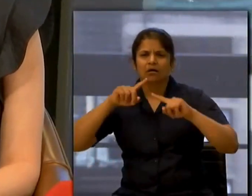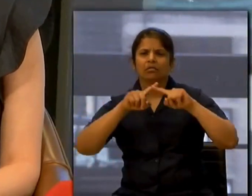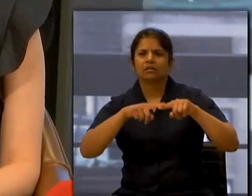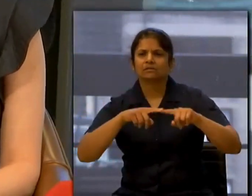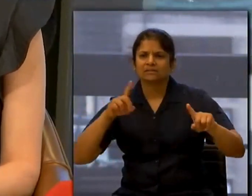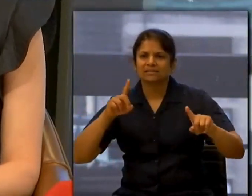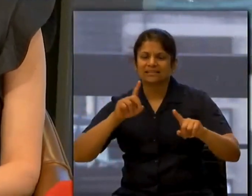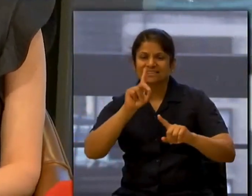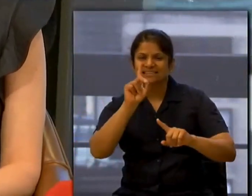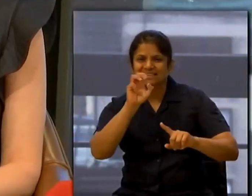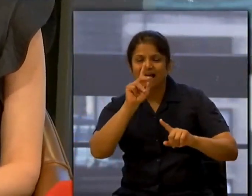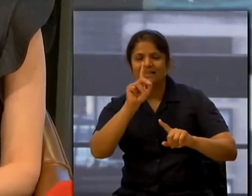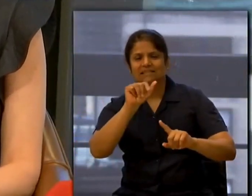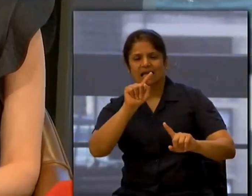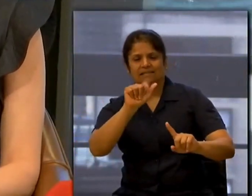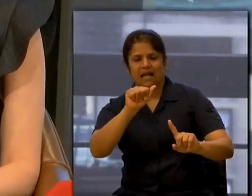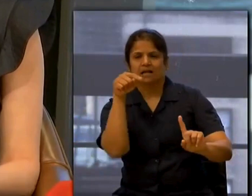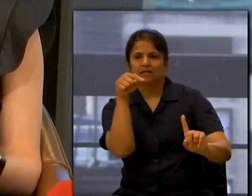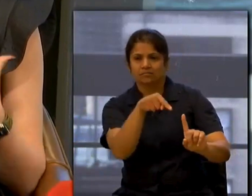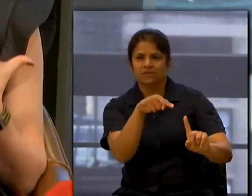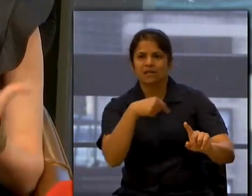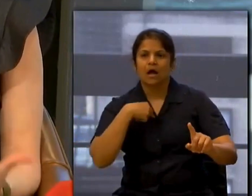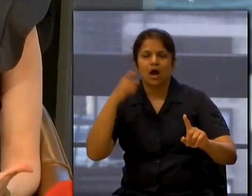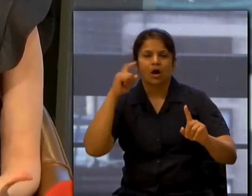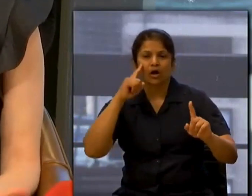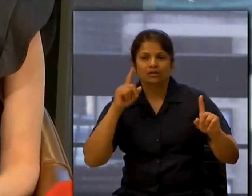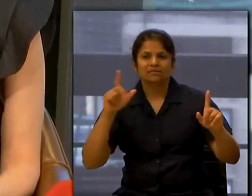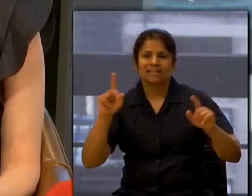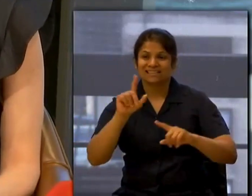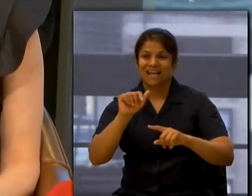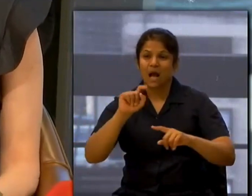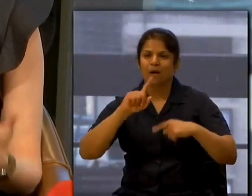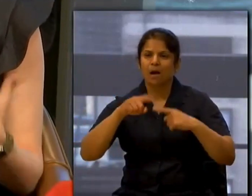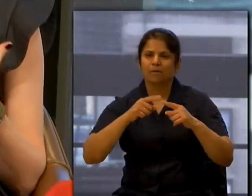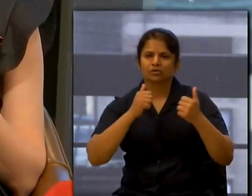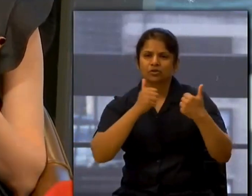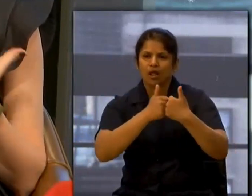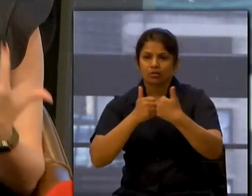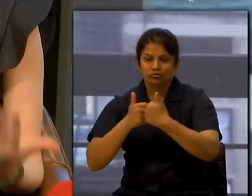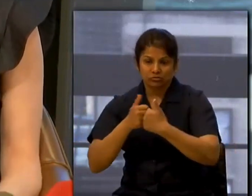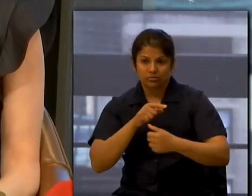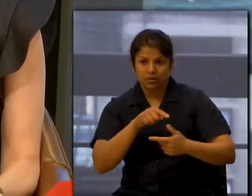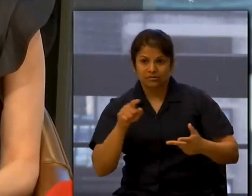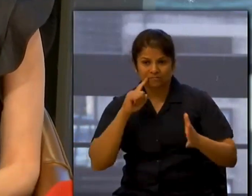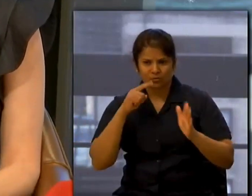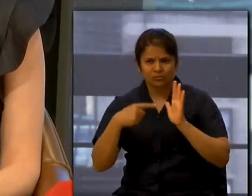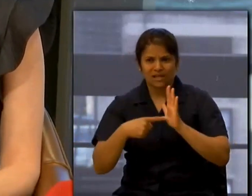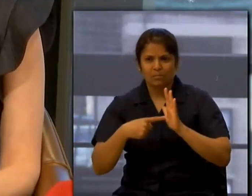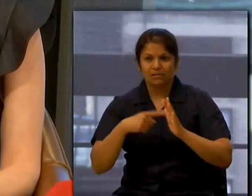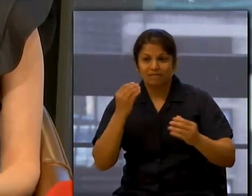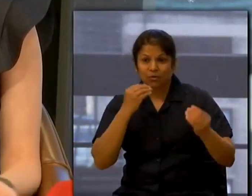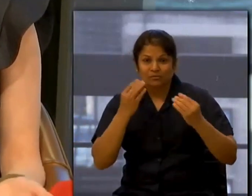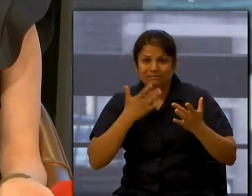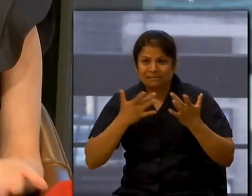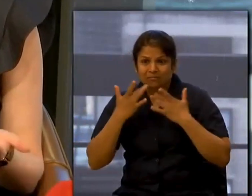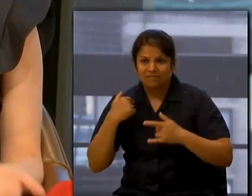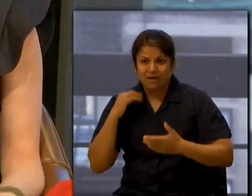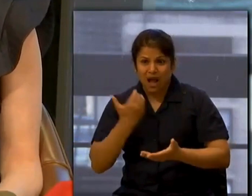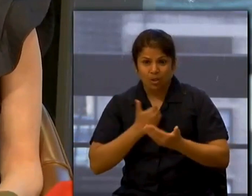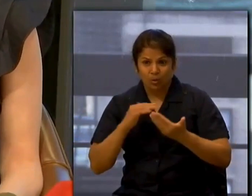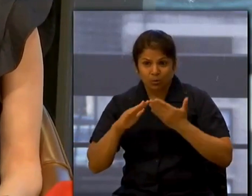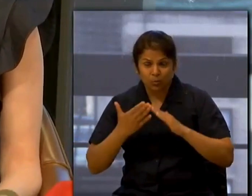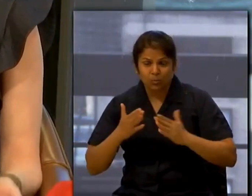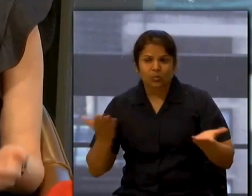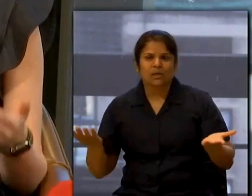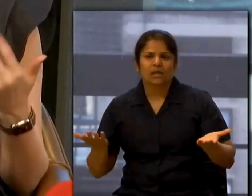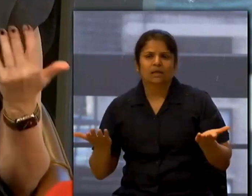about different challenges, right? We've got food insecurity in our community. X percentage of seniors are perhaps accessing